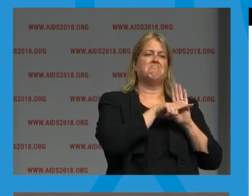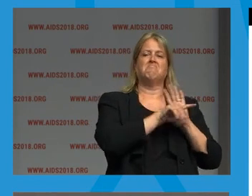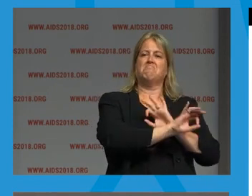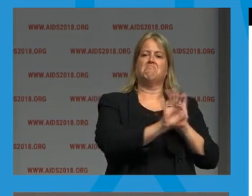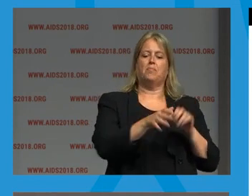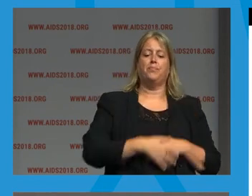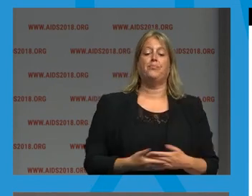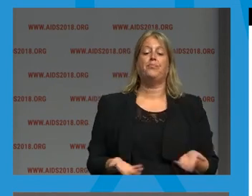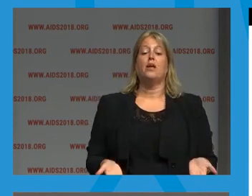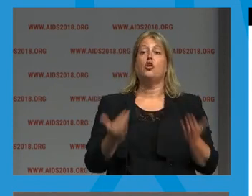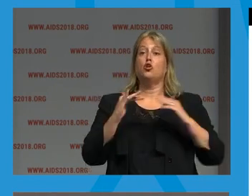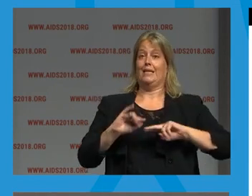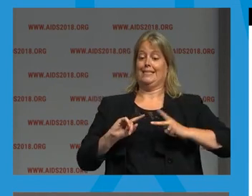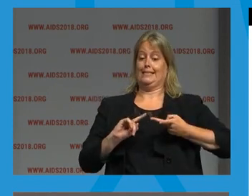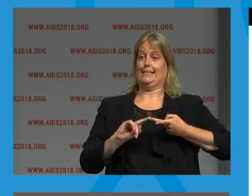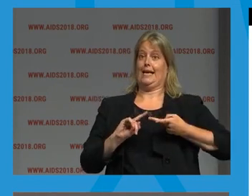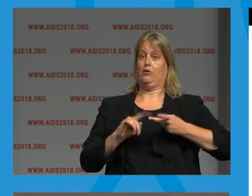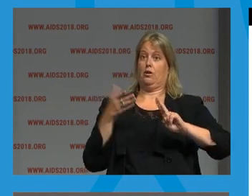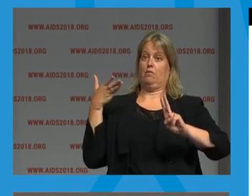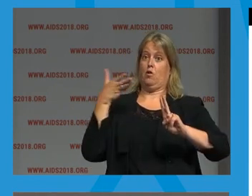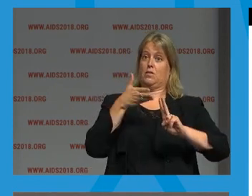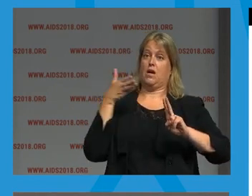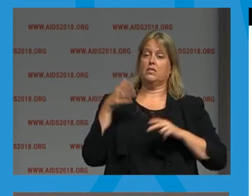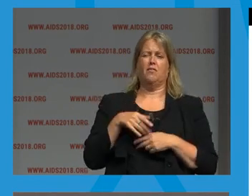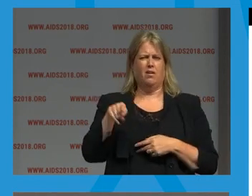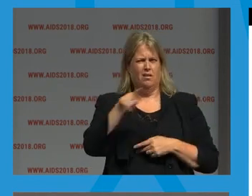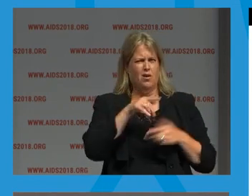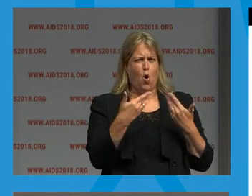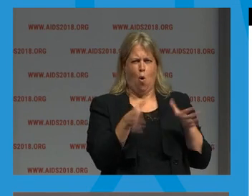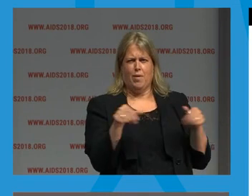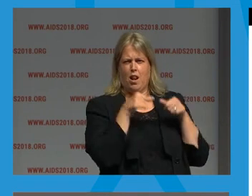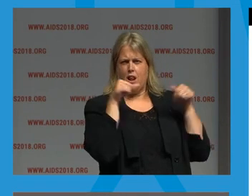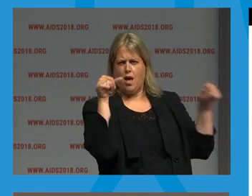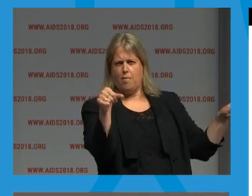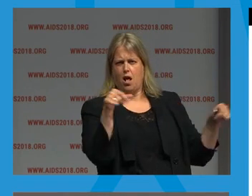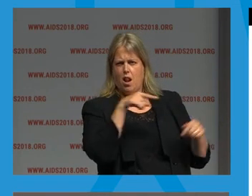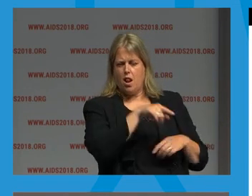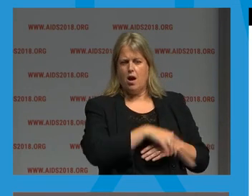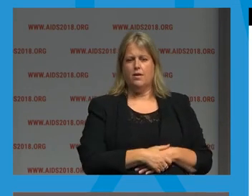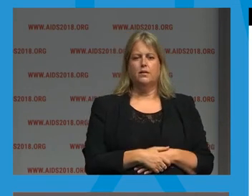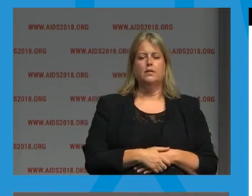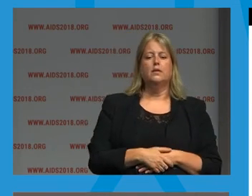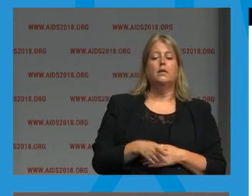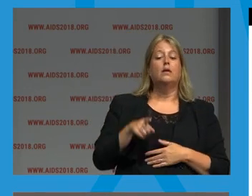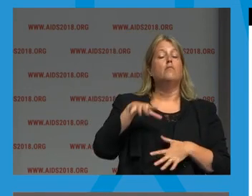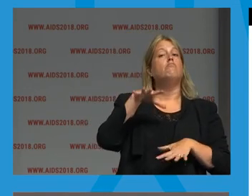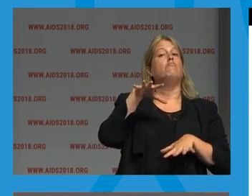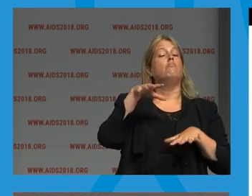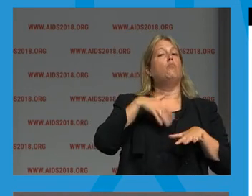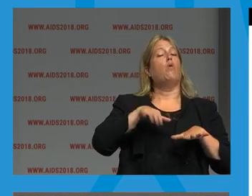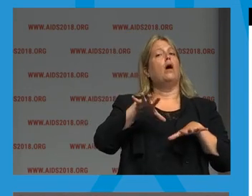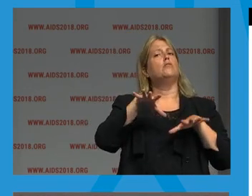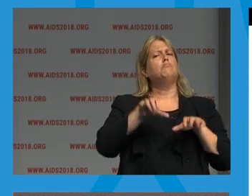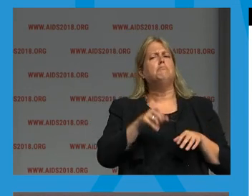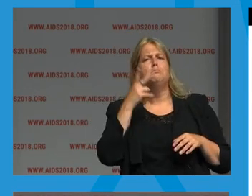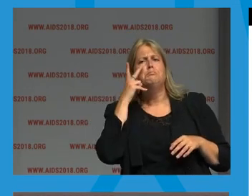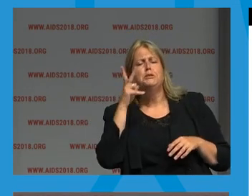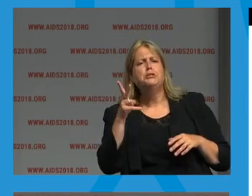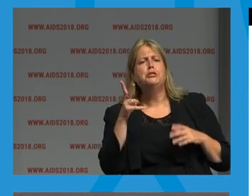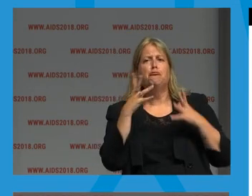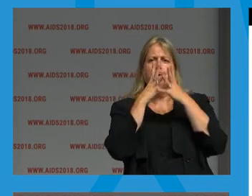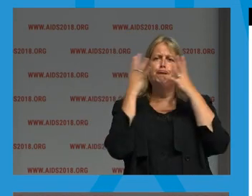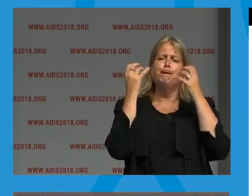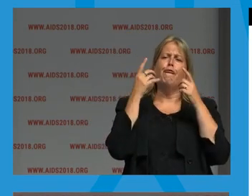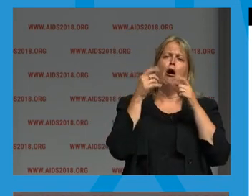to the secondary objective, remember this was an open-label study to determine a dramatic effect as seen